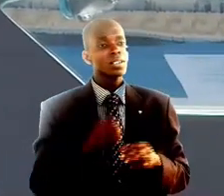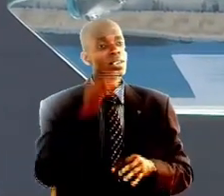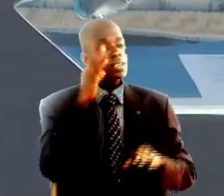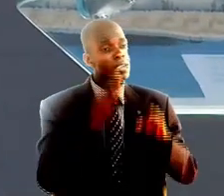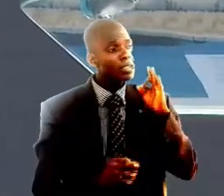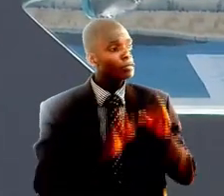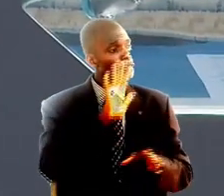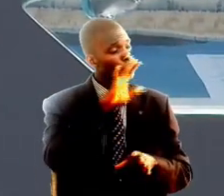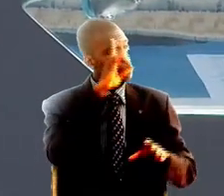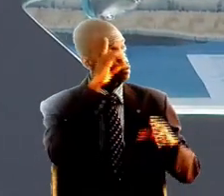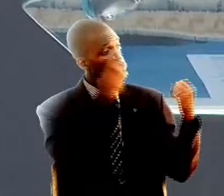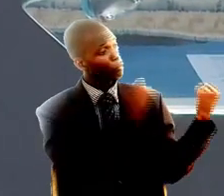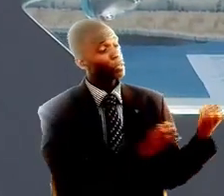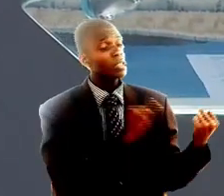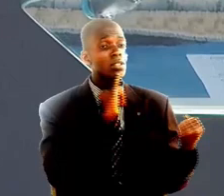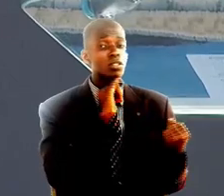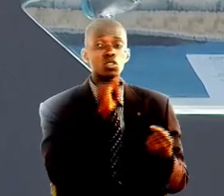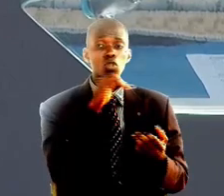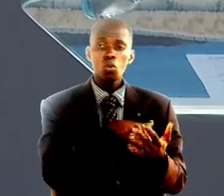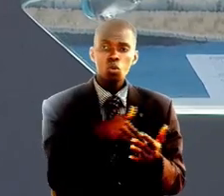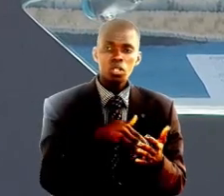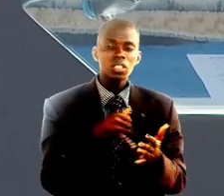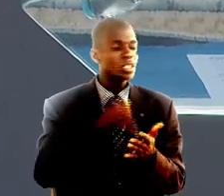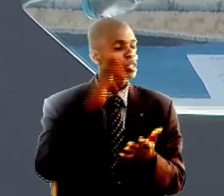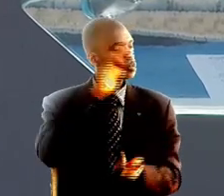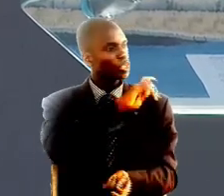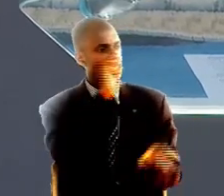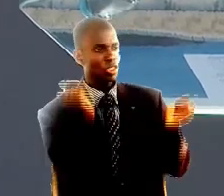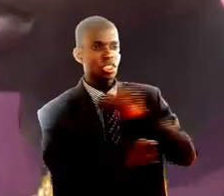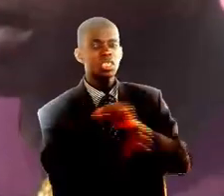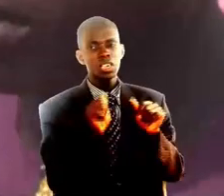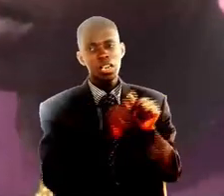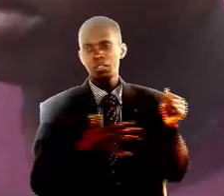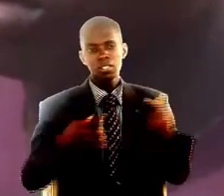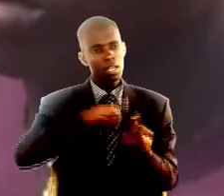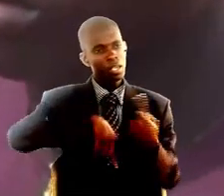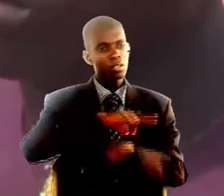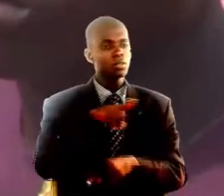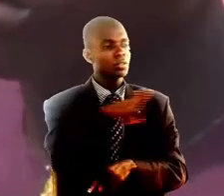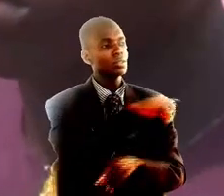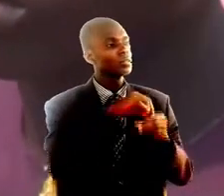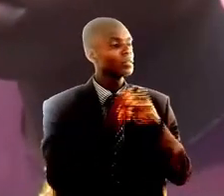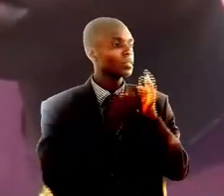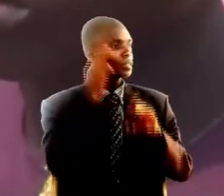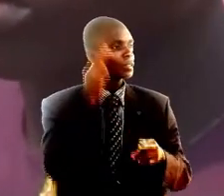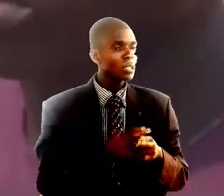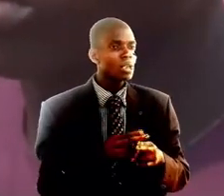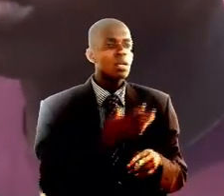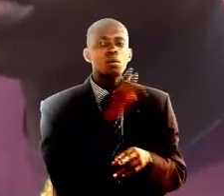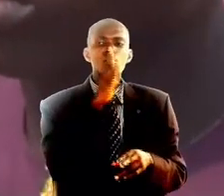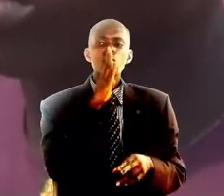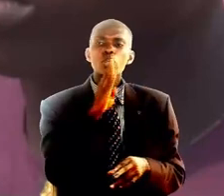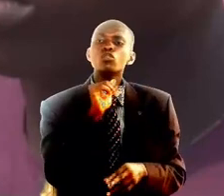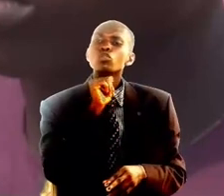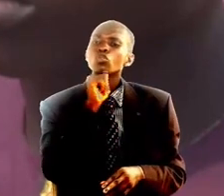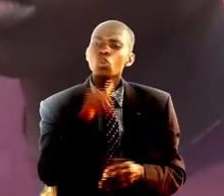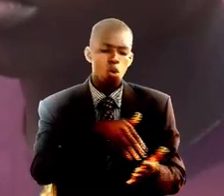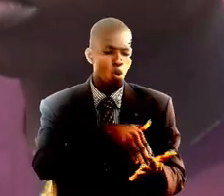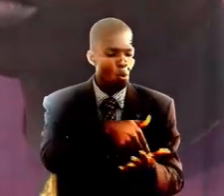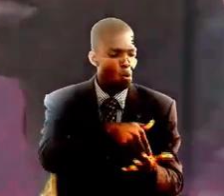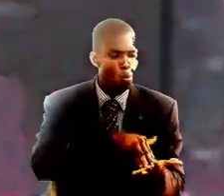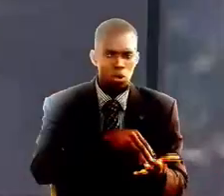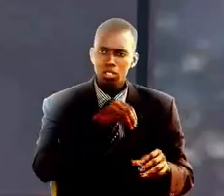your faith is not weak, it will change everything around. And being not weak in faith, he